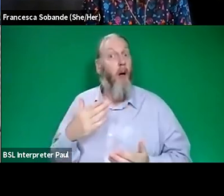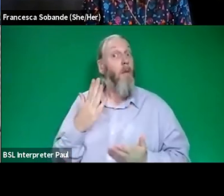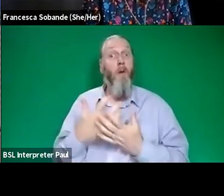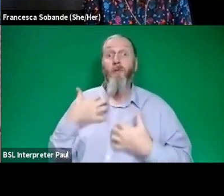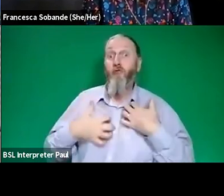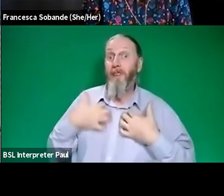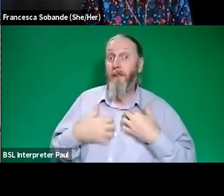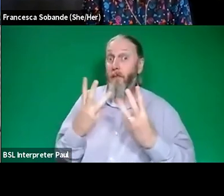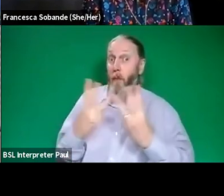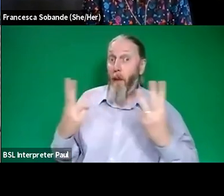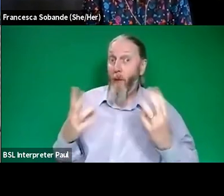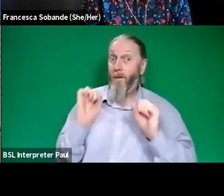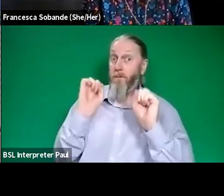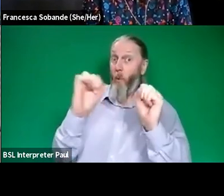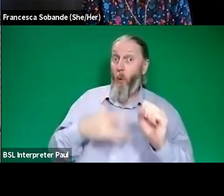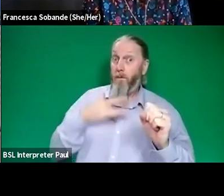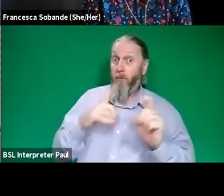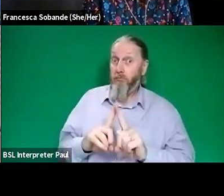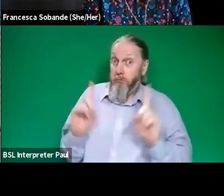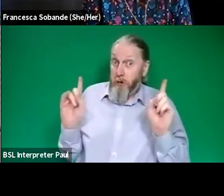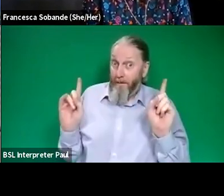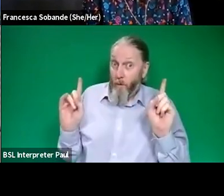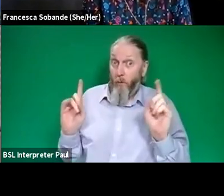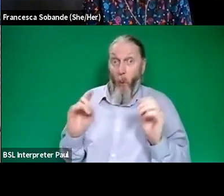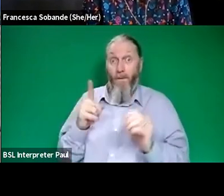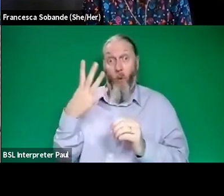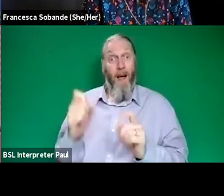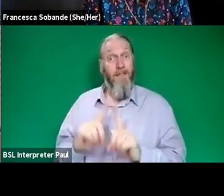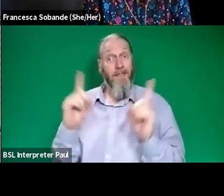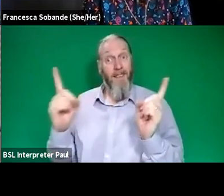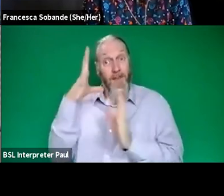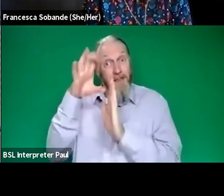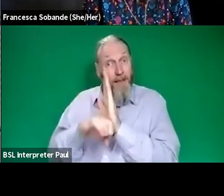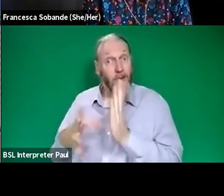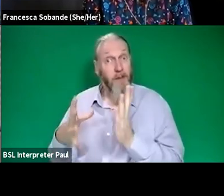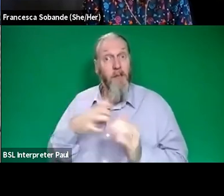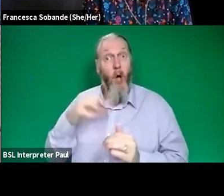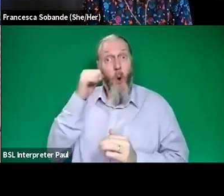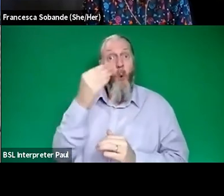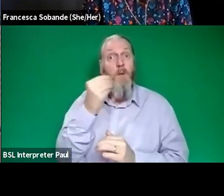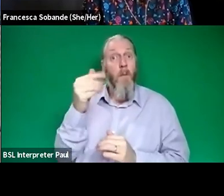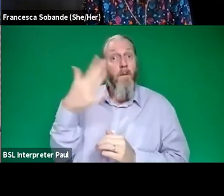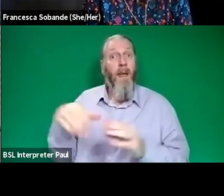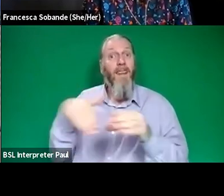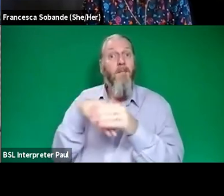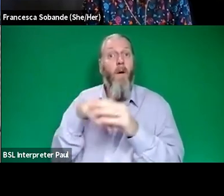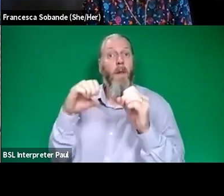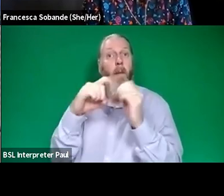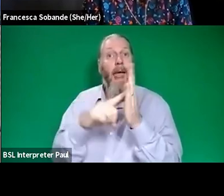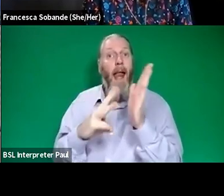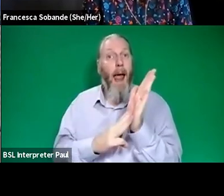you've got other experiences. Khadija, I know you're involved in Black Lives Matter protests. Is that your experience of that?